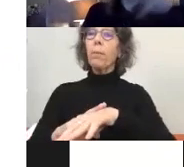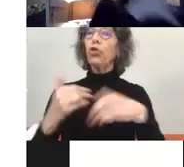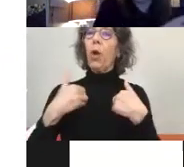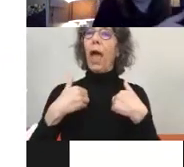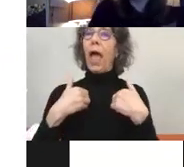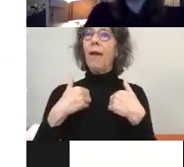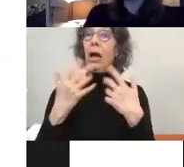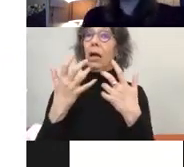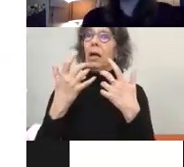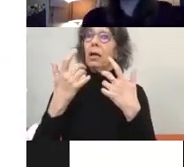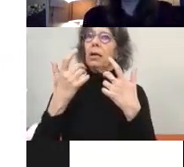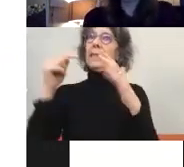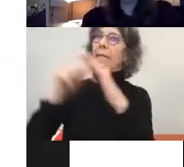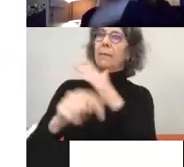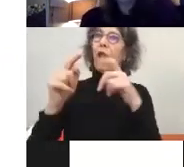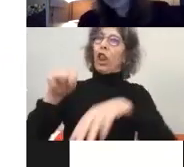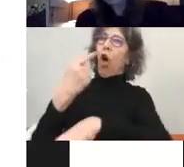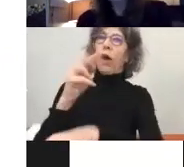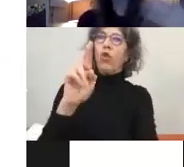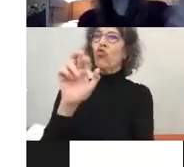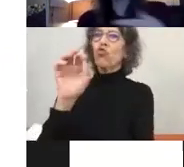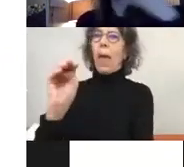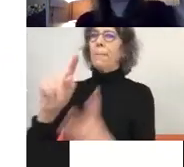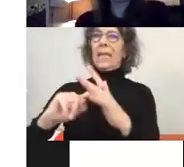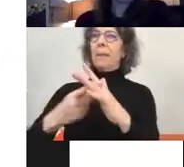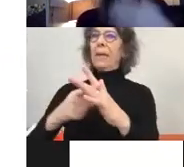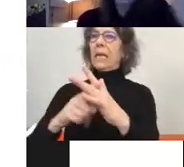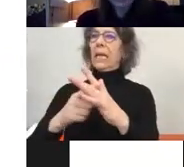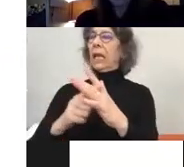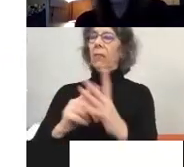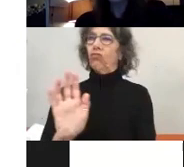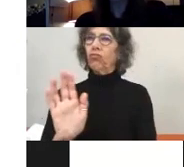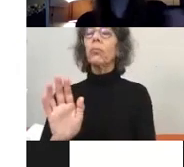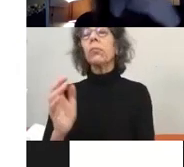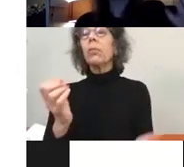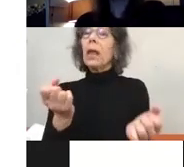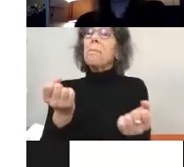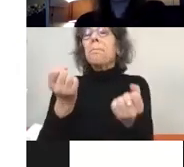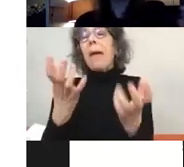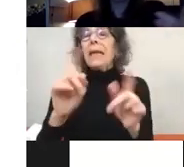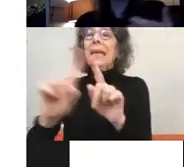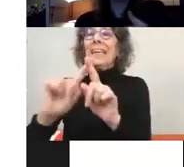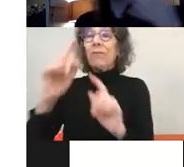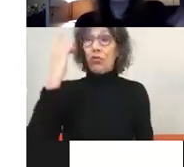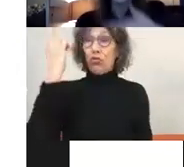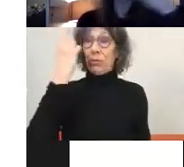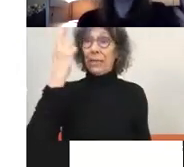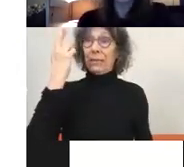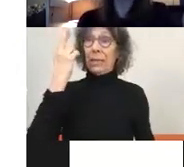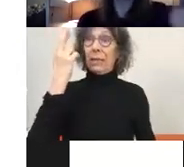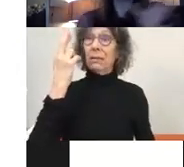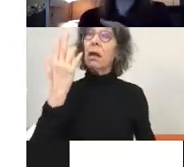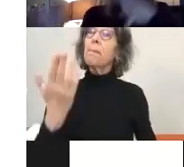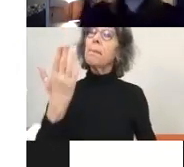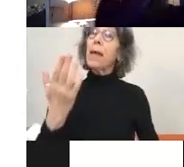the beginning. There are many potential reasons, but one of them could be also like in